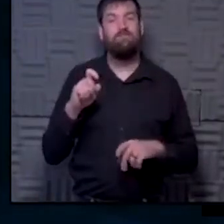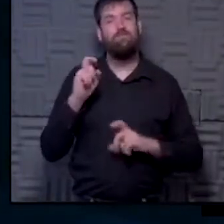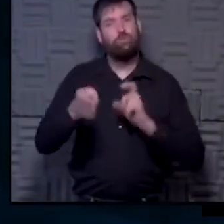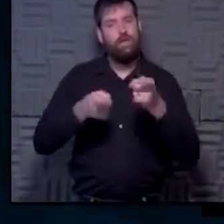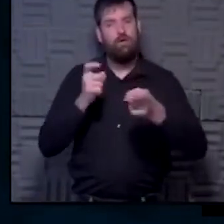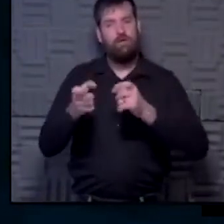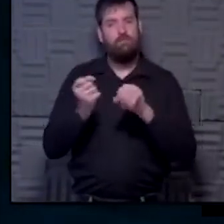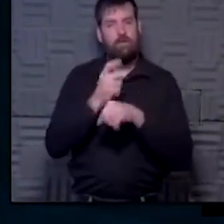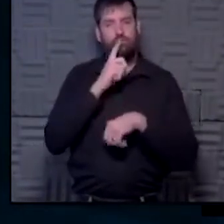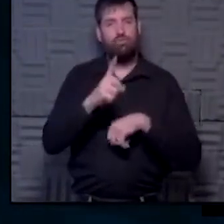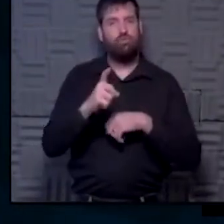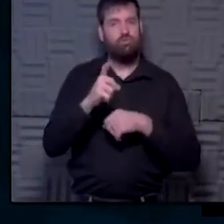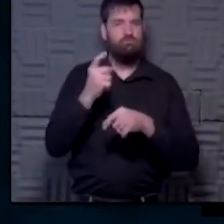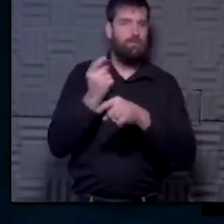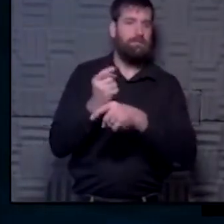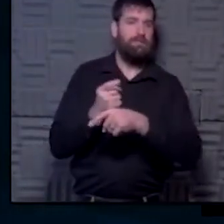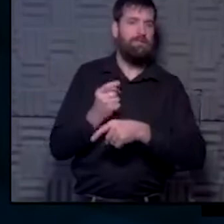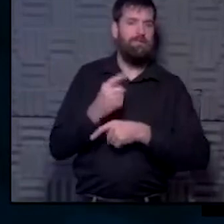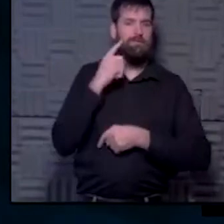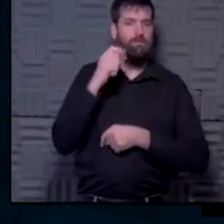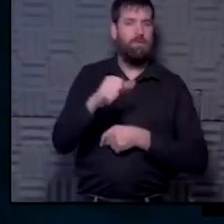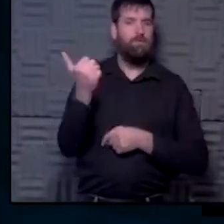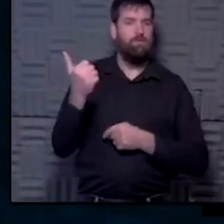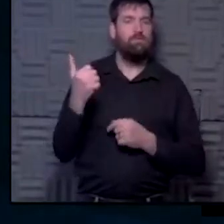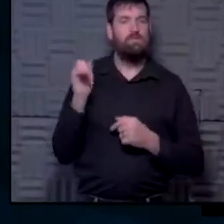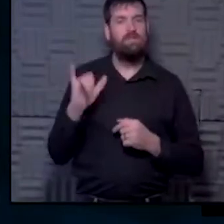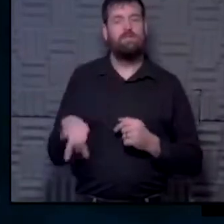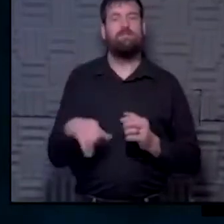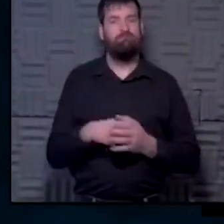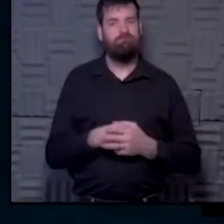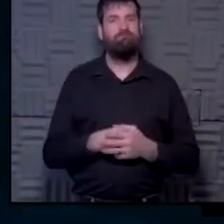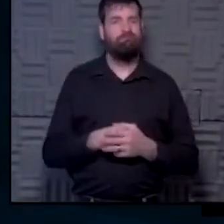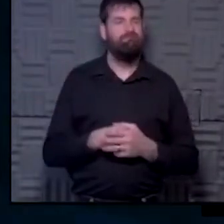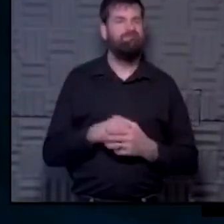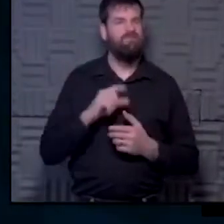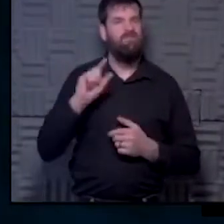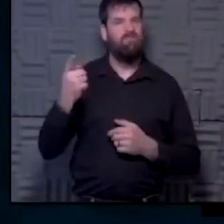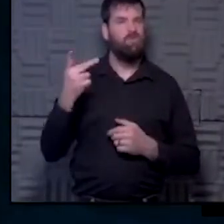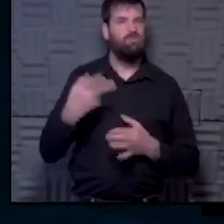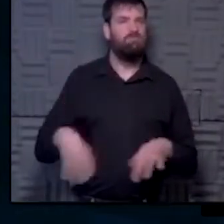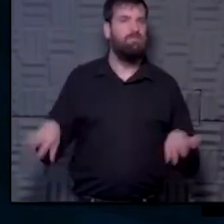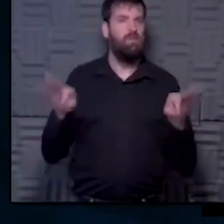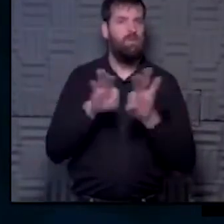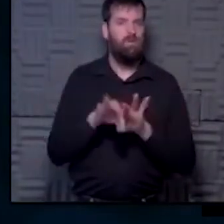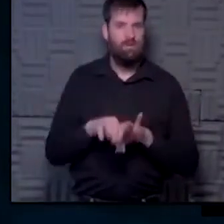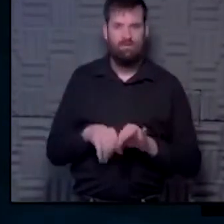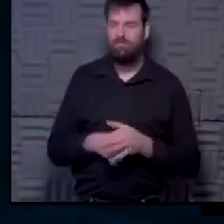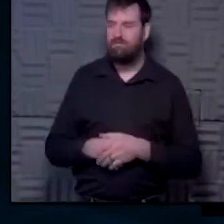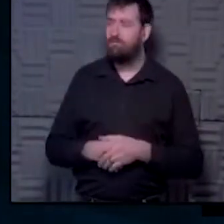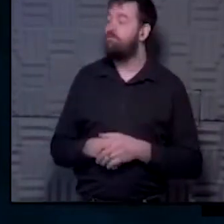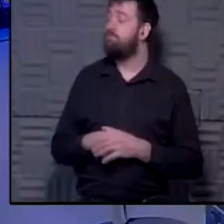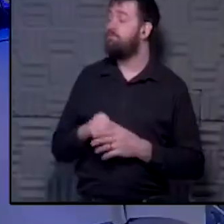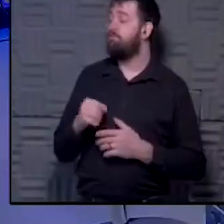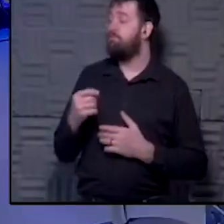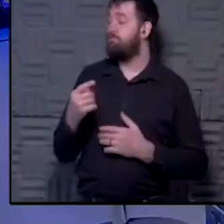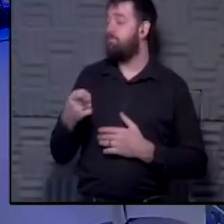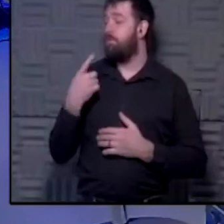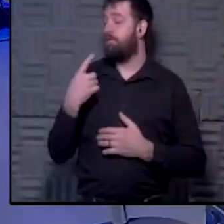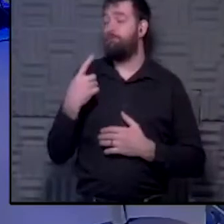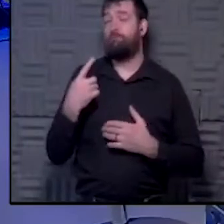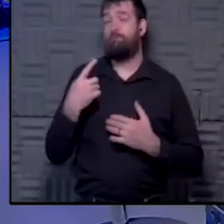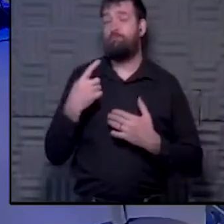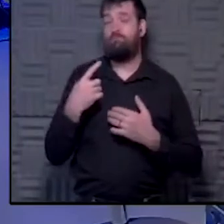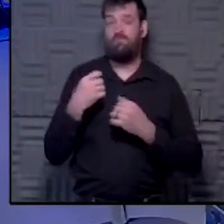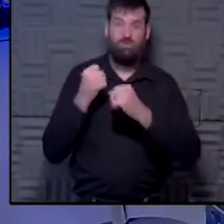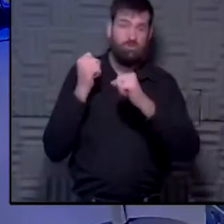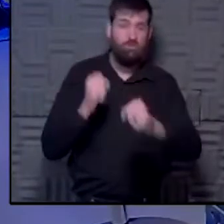we do right for others. I think that's always a first principle, right? One of the